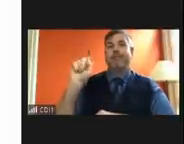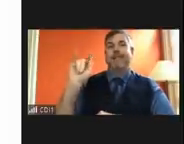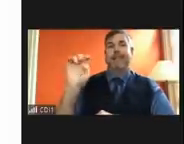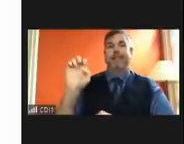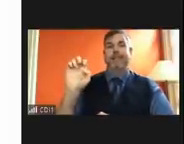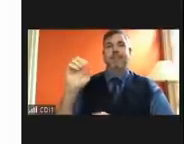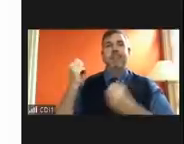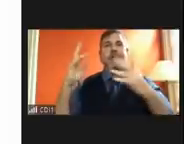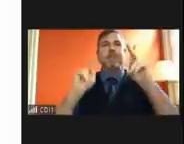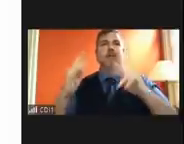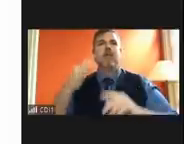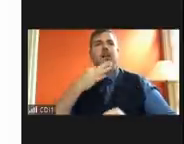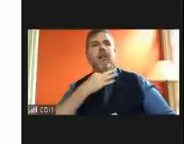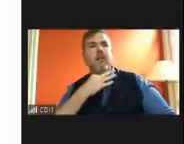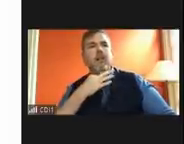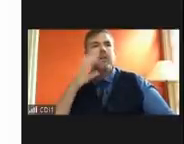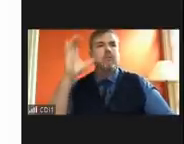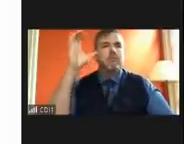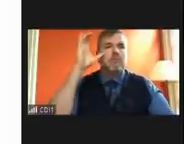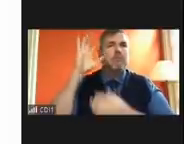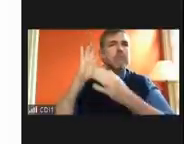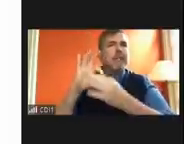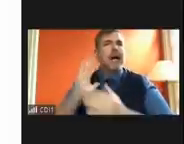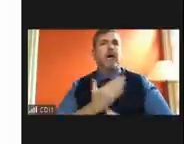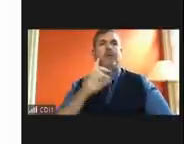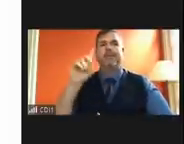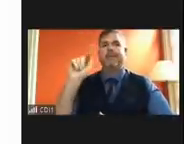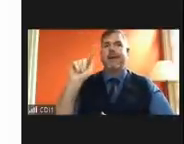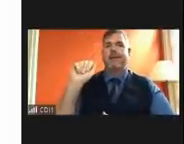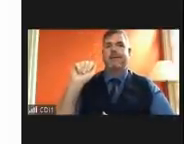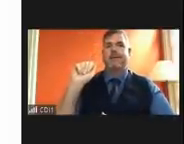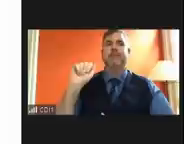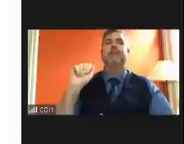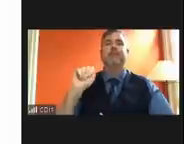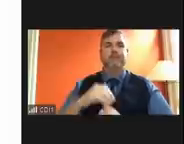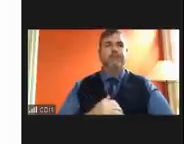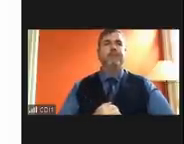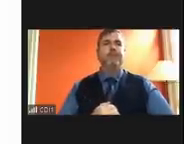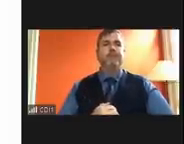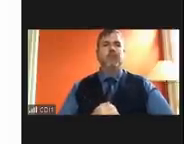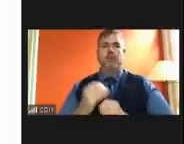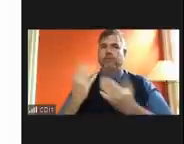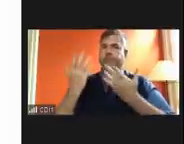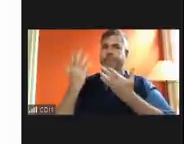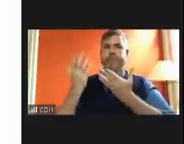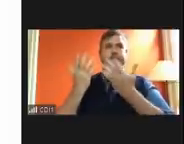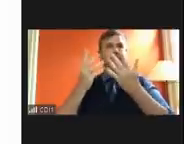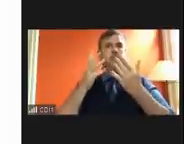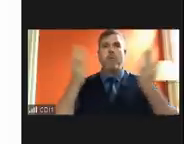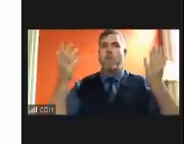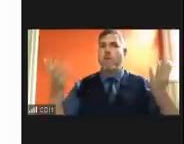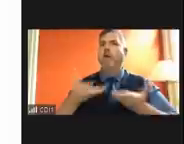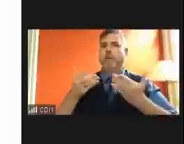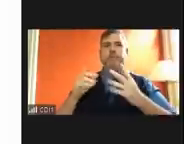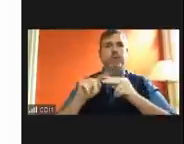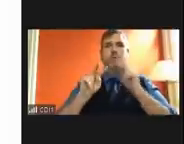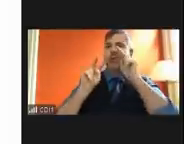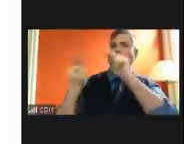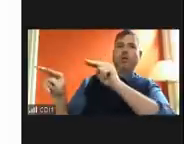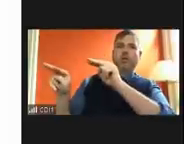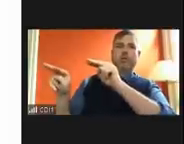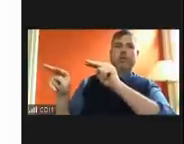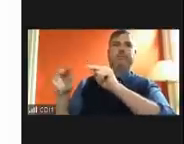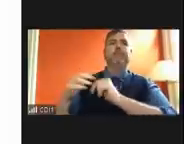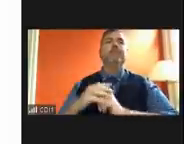presenting to you all, and anyone is invited to come and join our website and